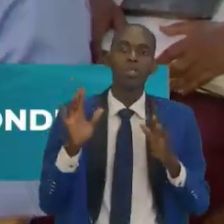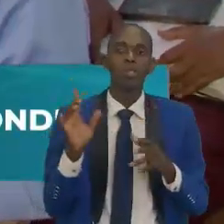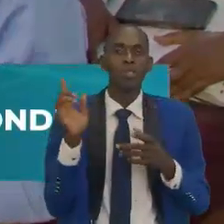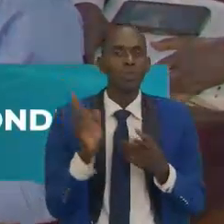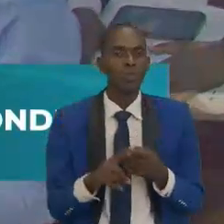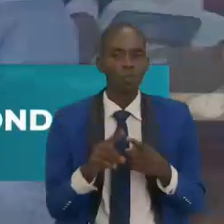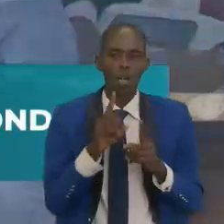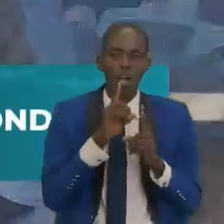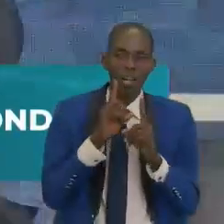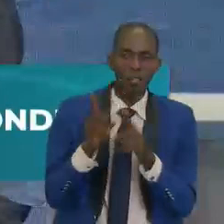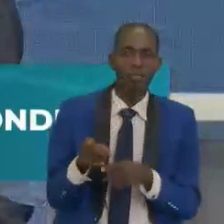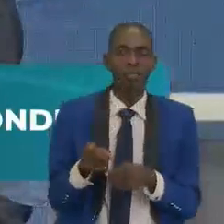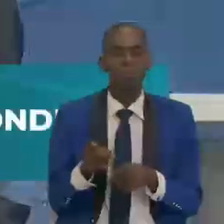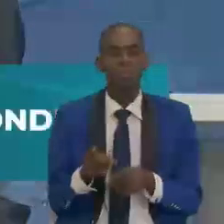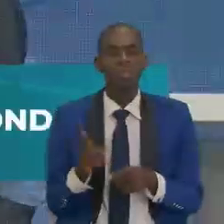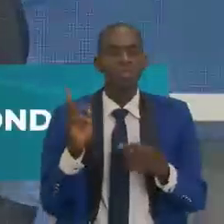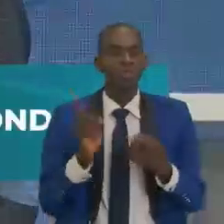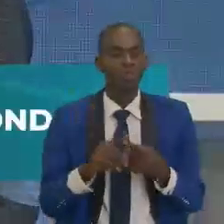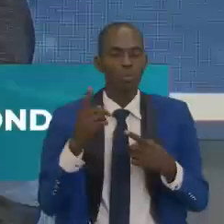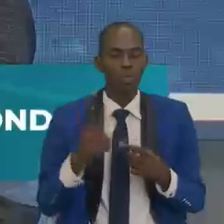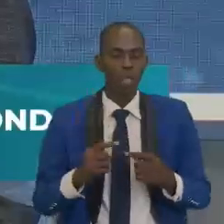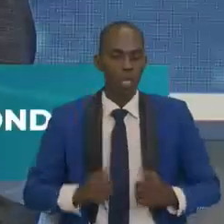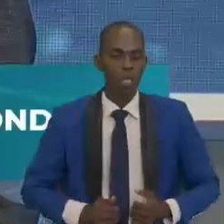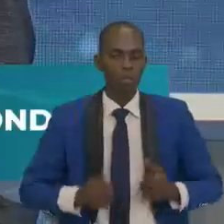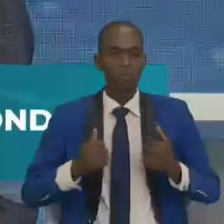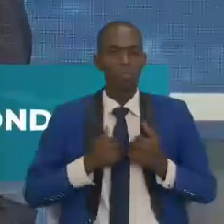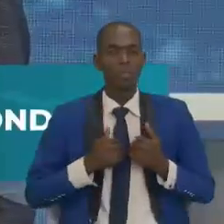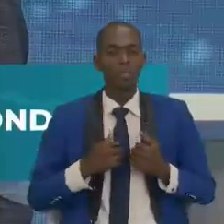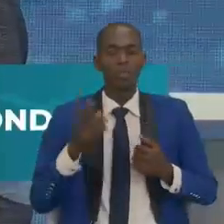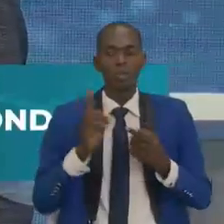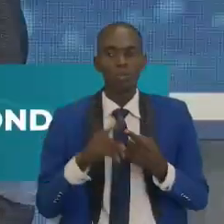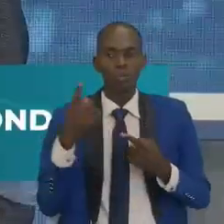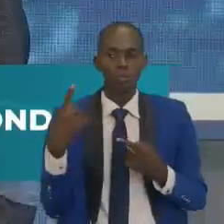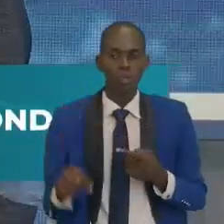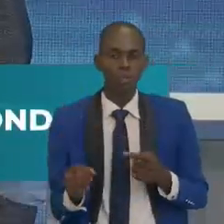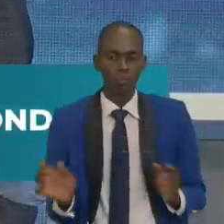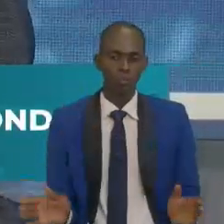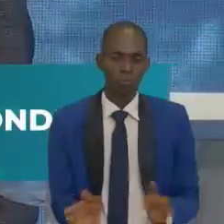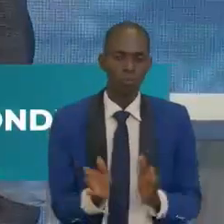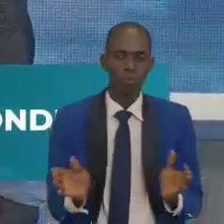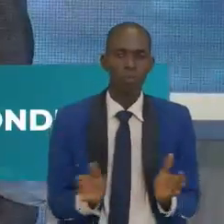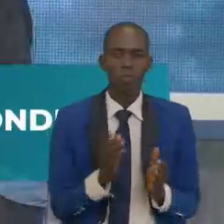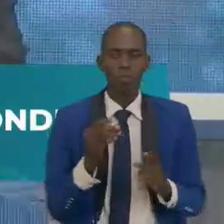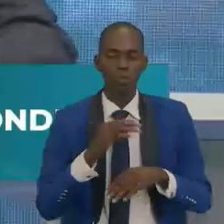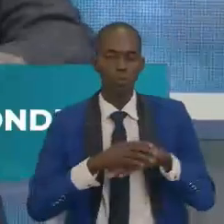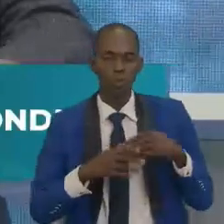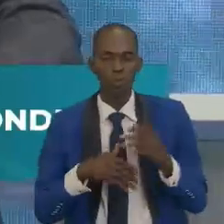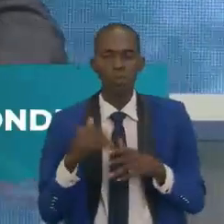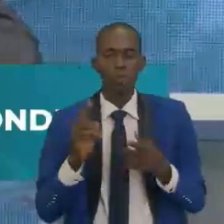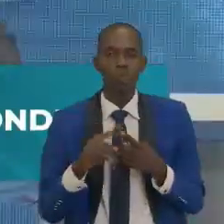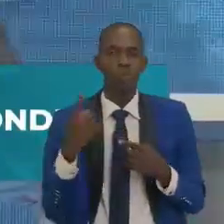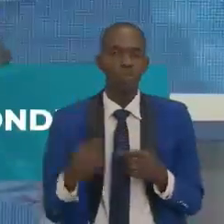responding to the address, to the admonition, to the message, to